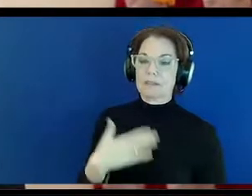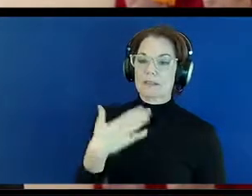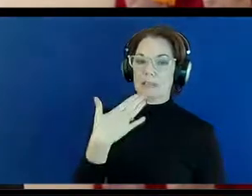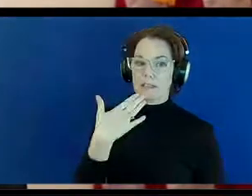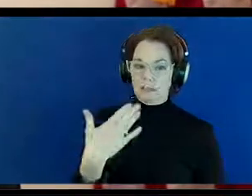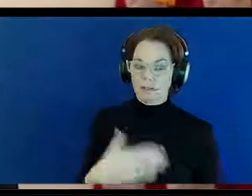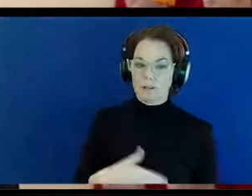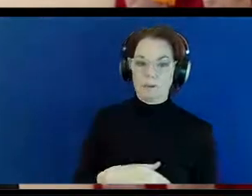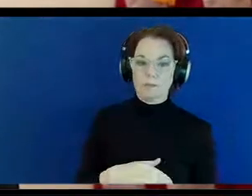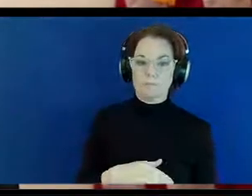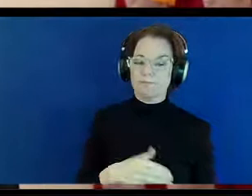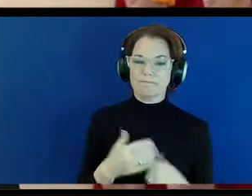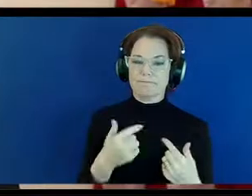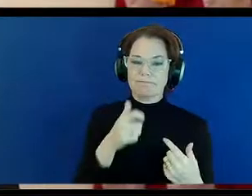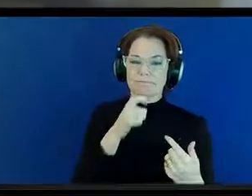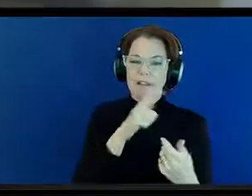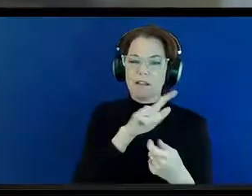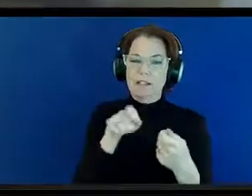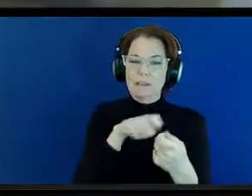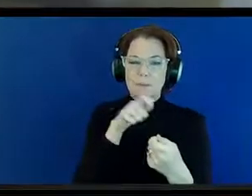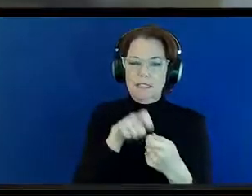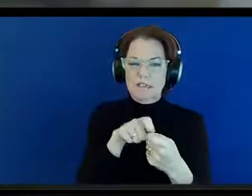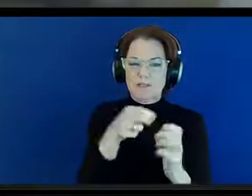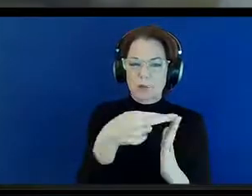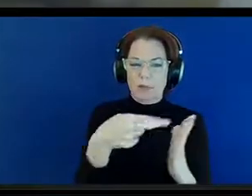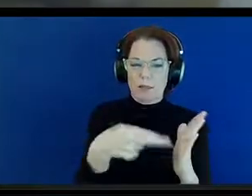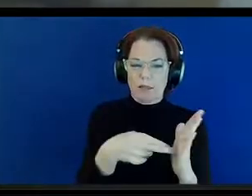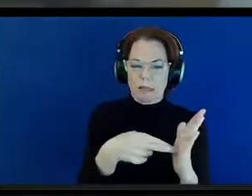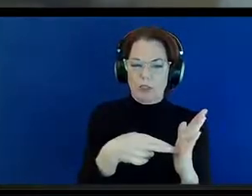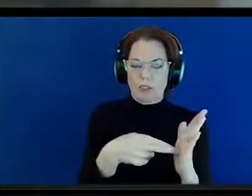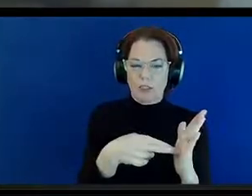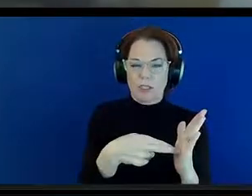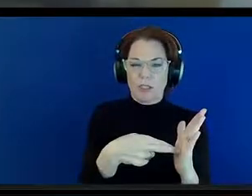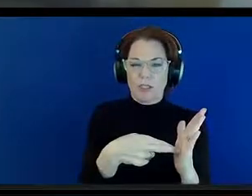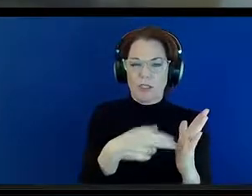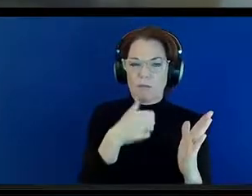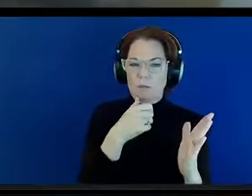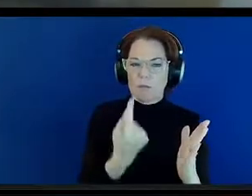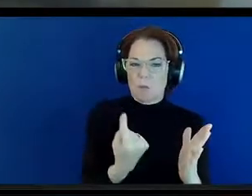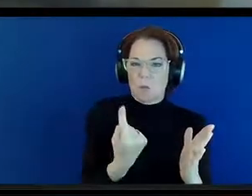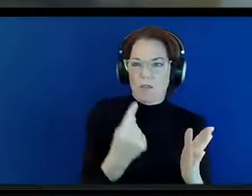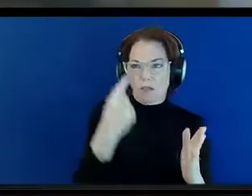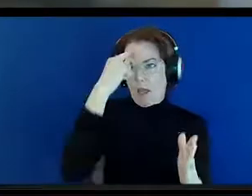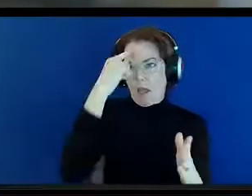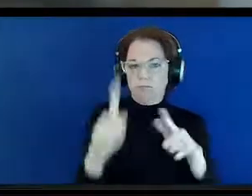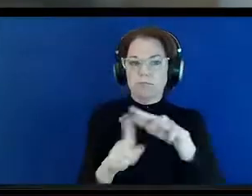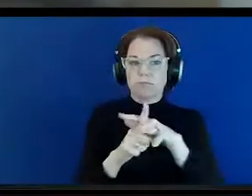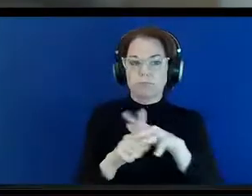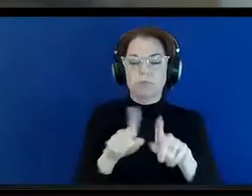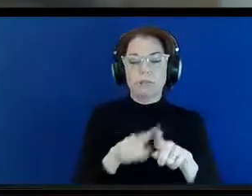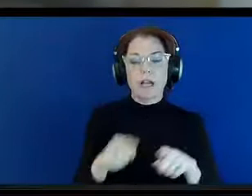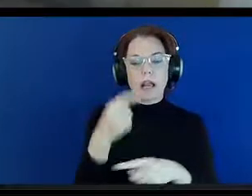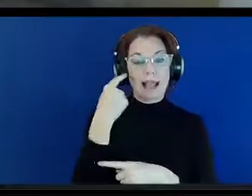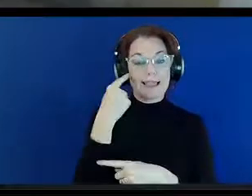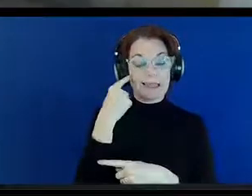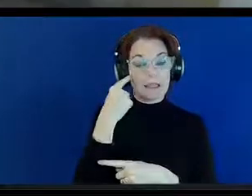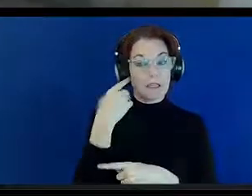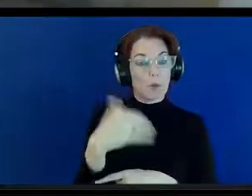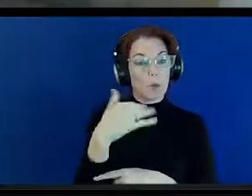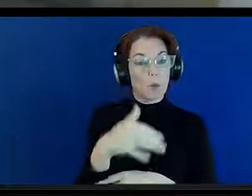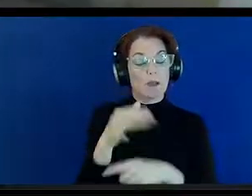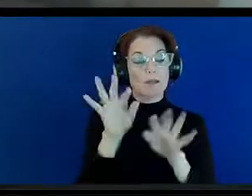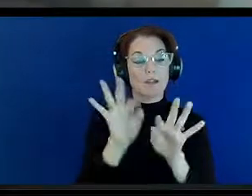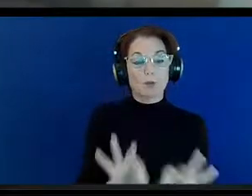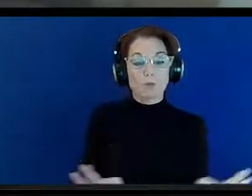there's not a specific regulation that comes to mind, but I do think it is so